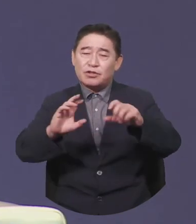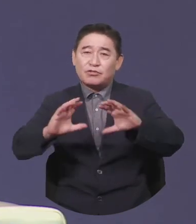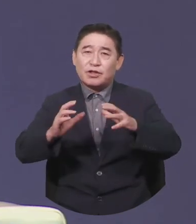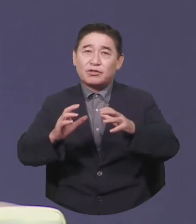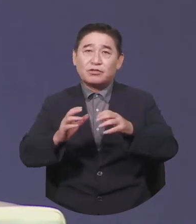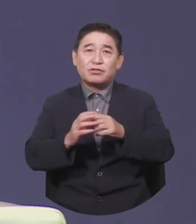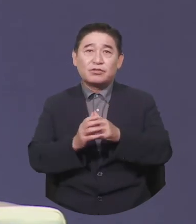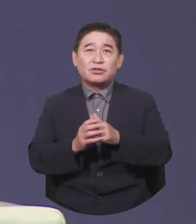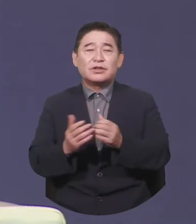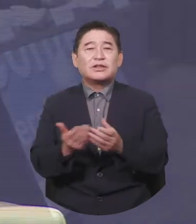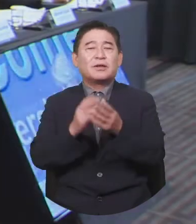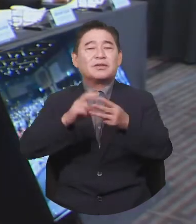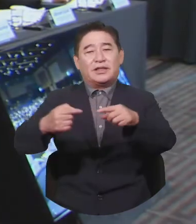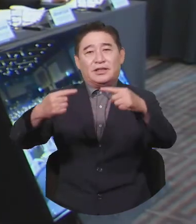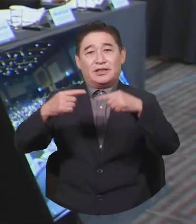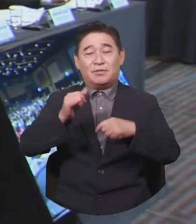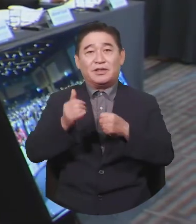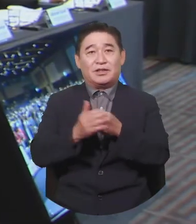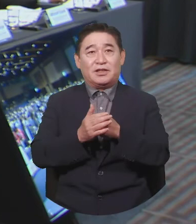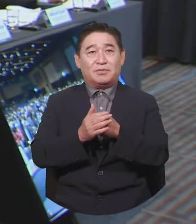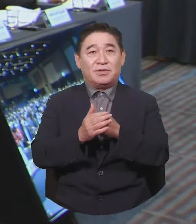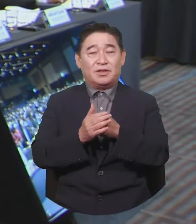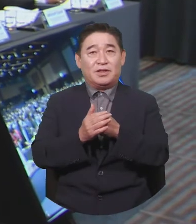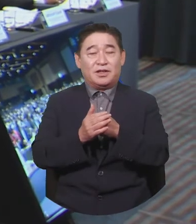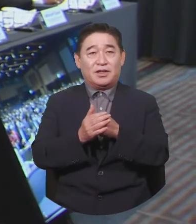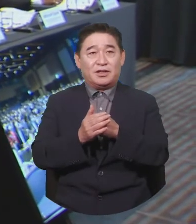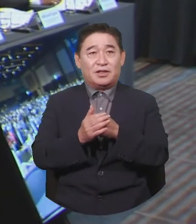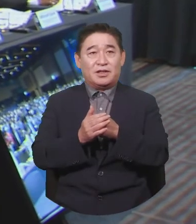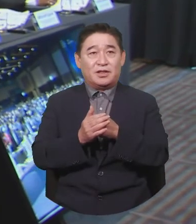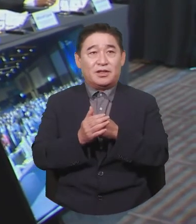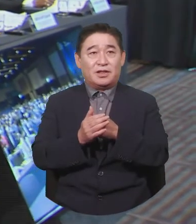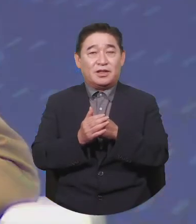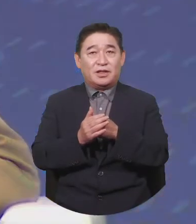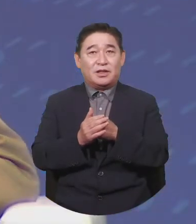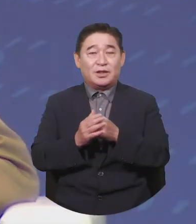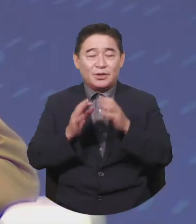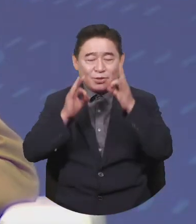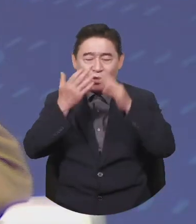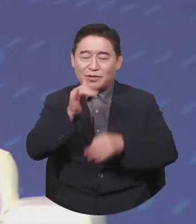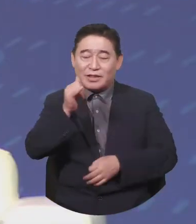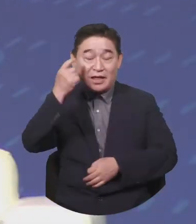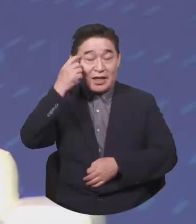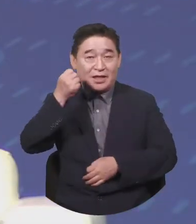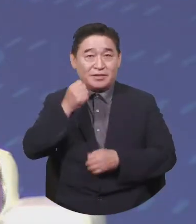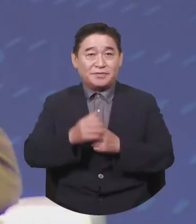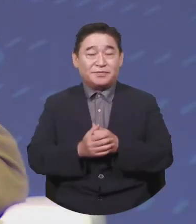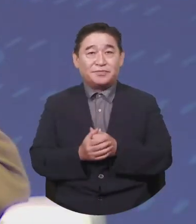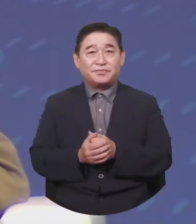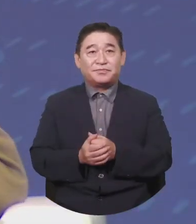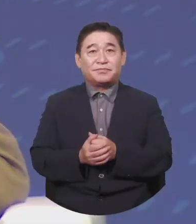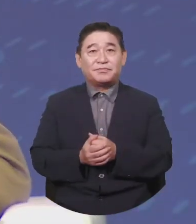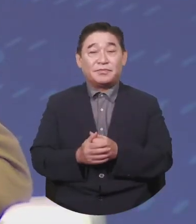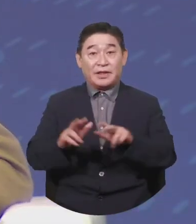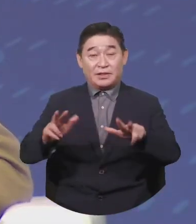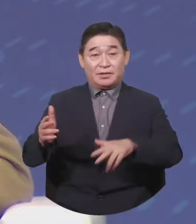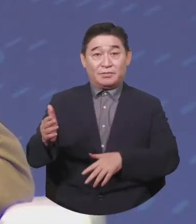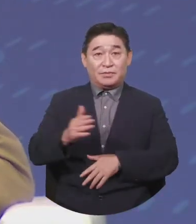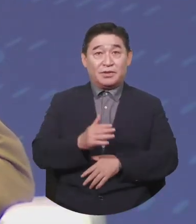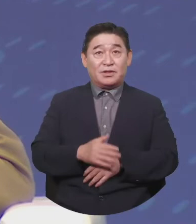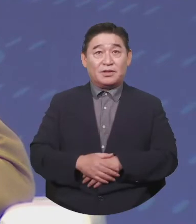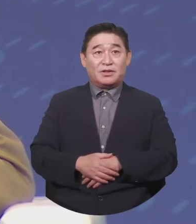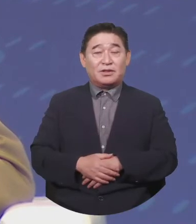Okay, thank you. So I'm going to pick up the one question to each speaker. You can just make your answer very